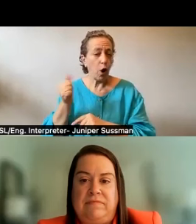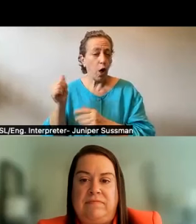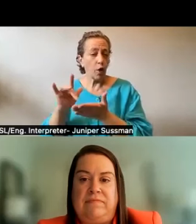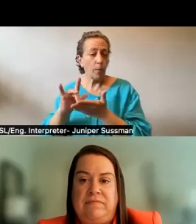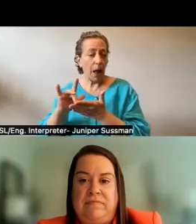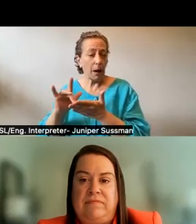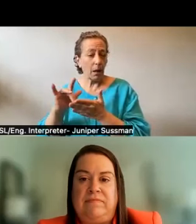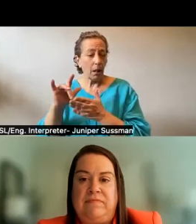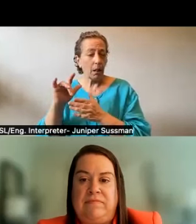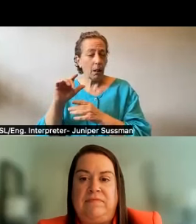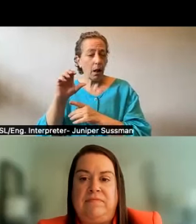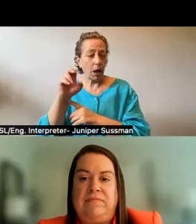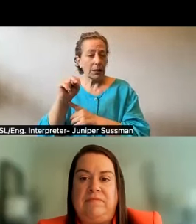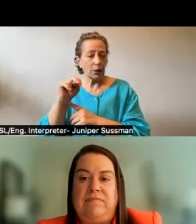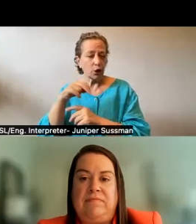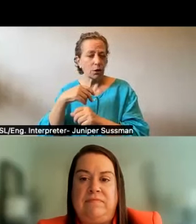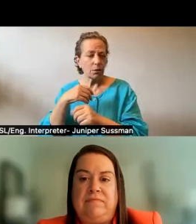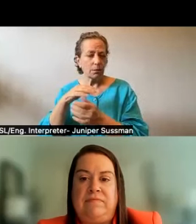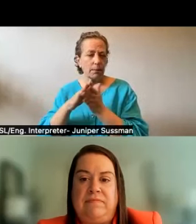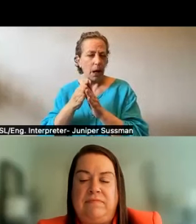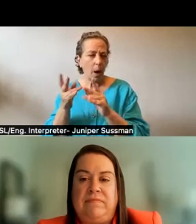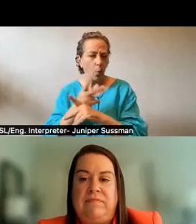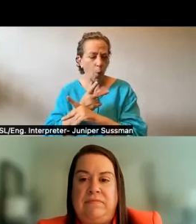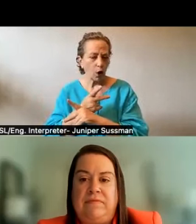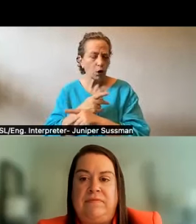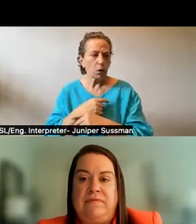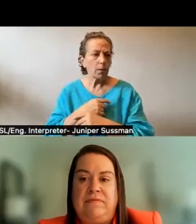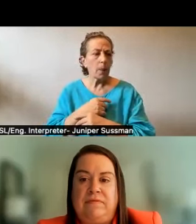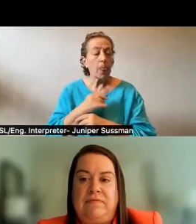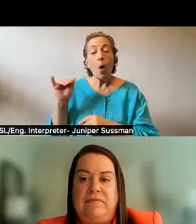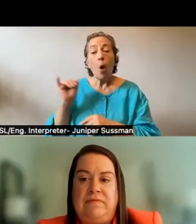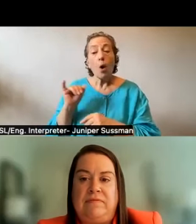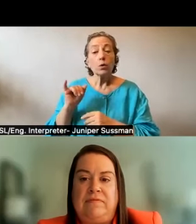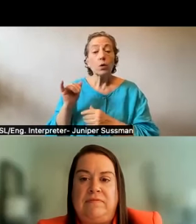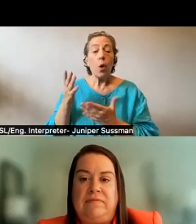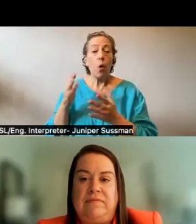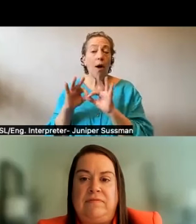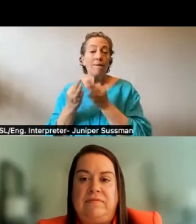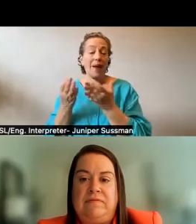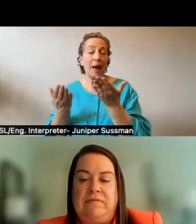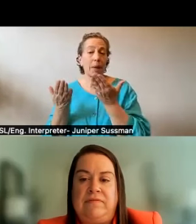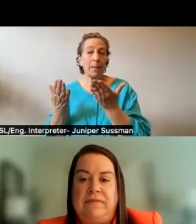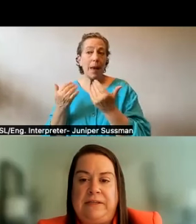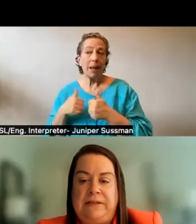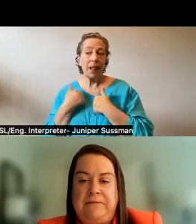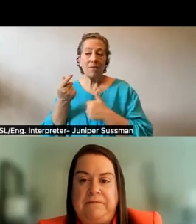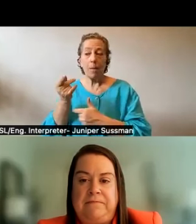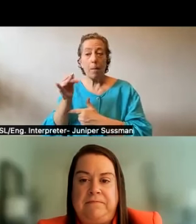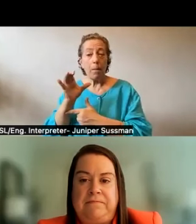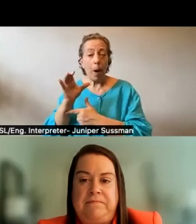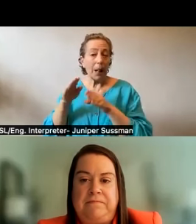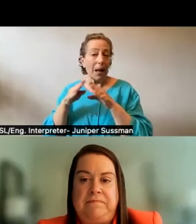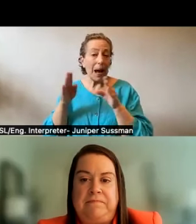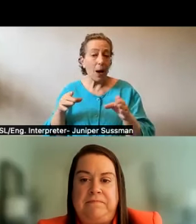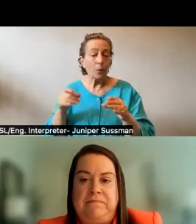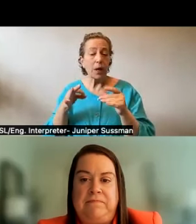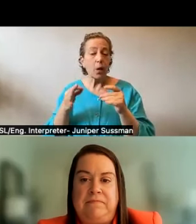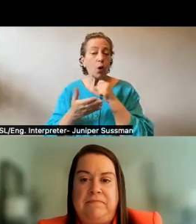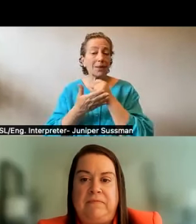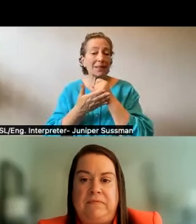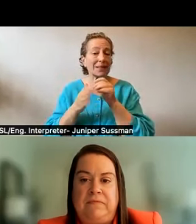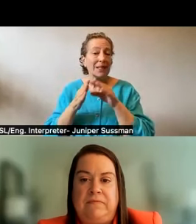that we took. We also would have cases where, a family may live in public housing or some kind of assisted housing and needed